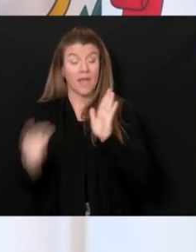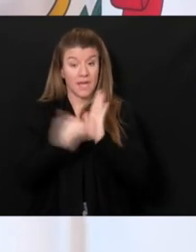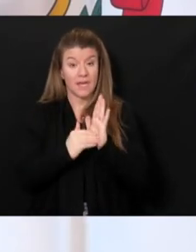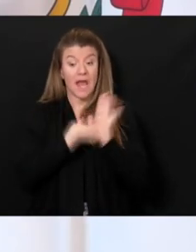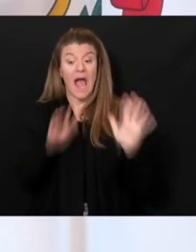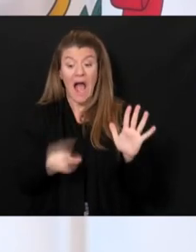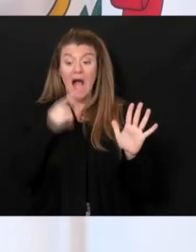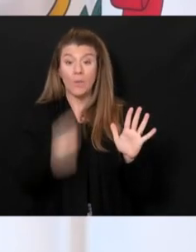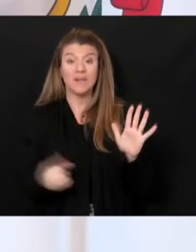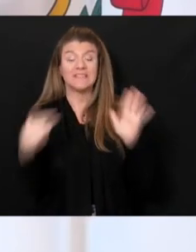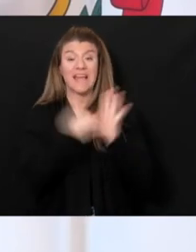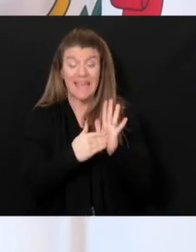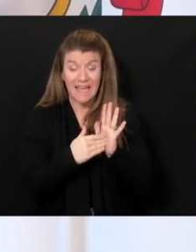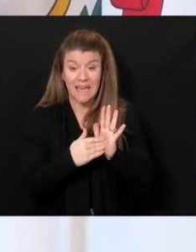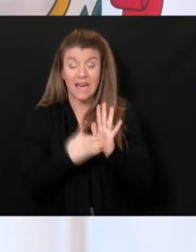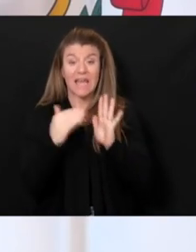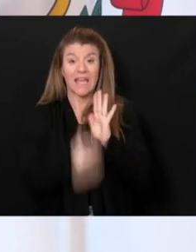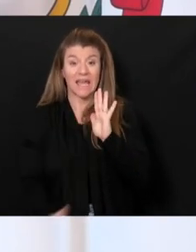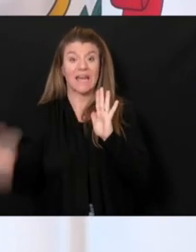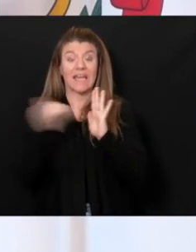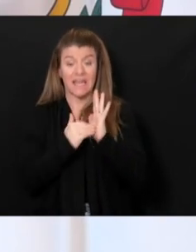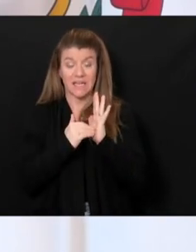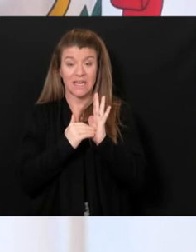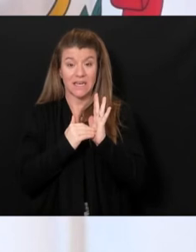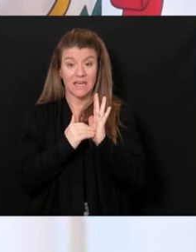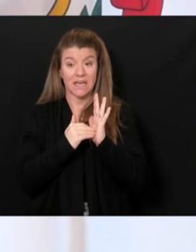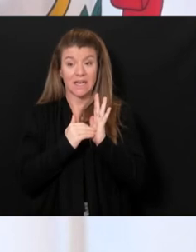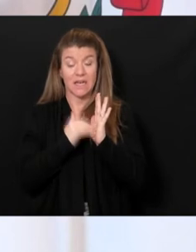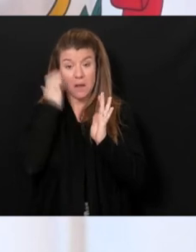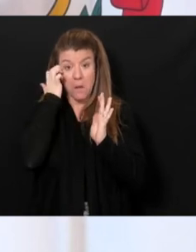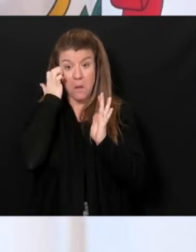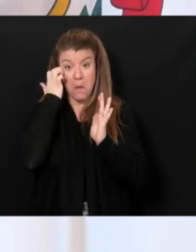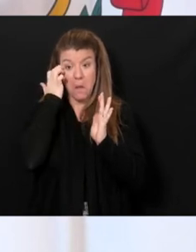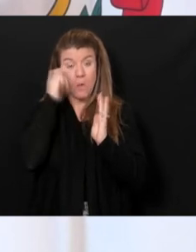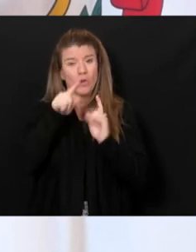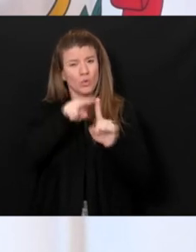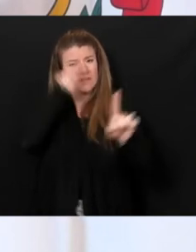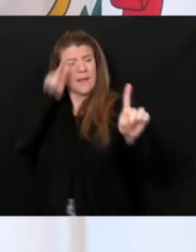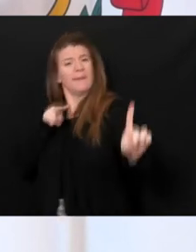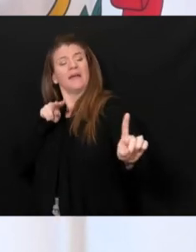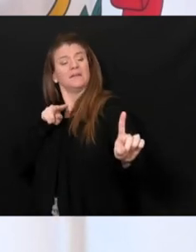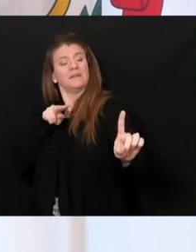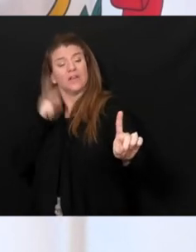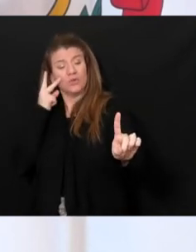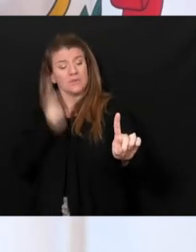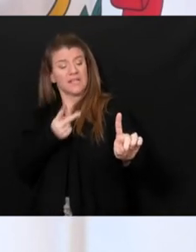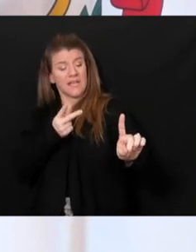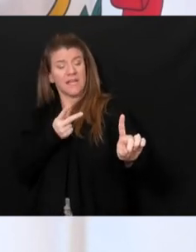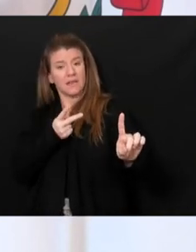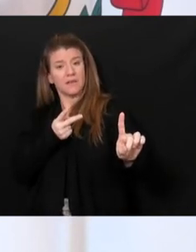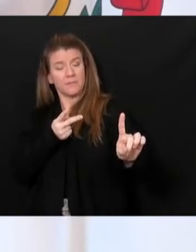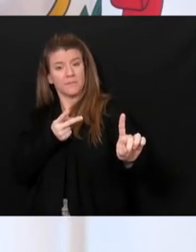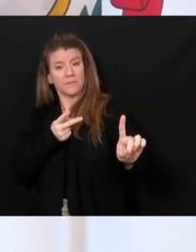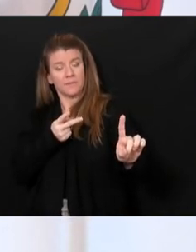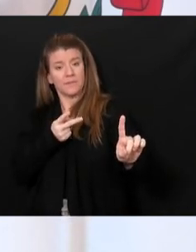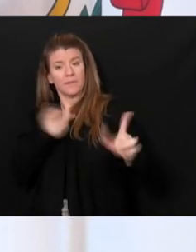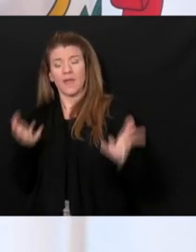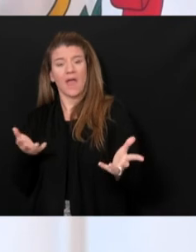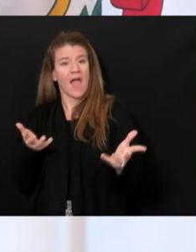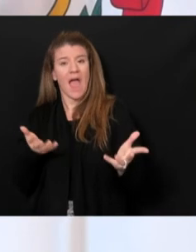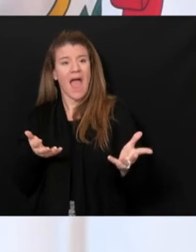time over and over that, you know, when you just step back from this and just think of, I